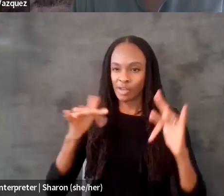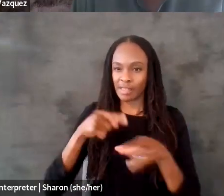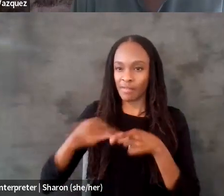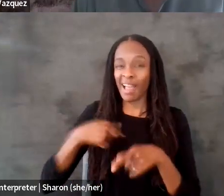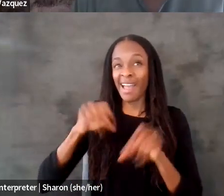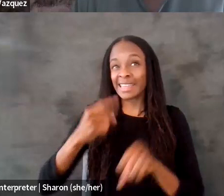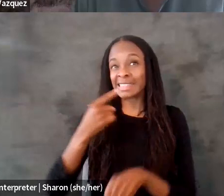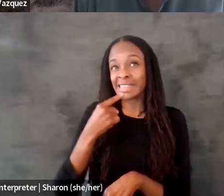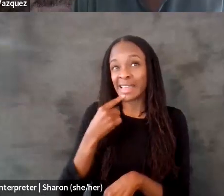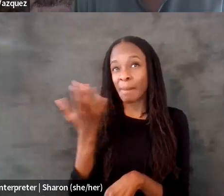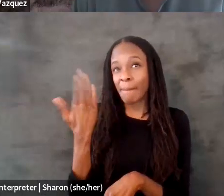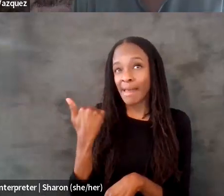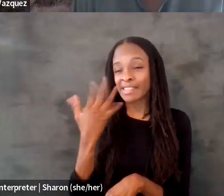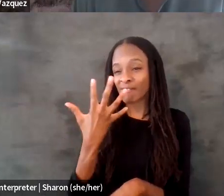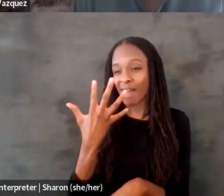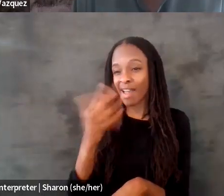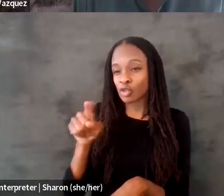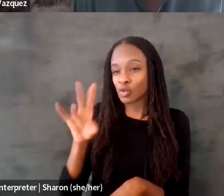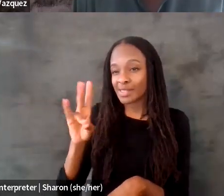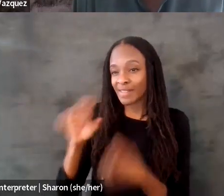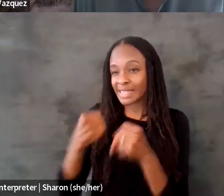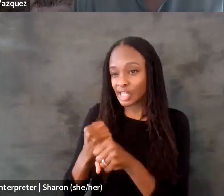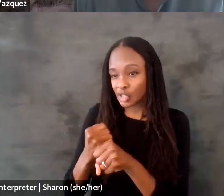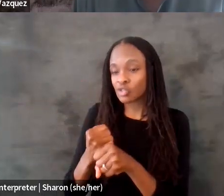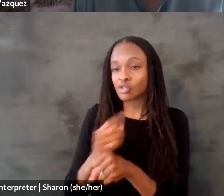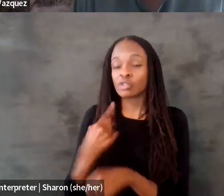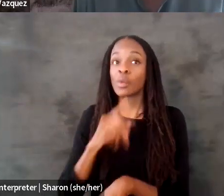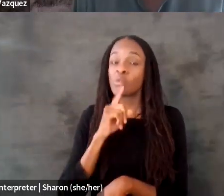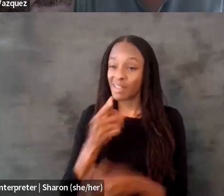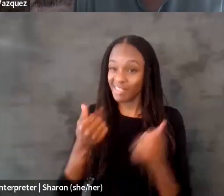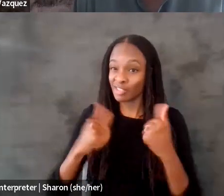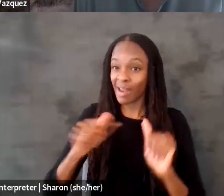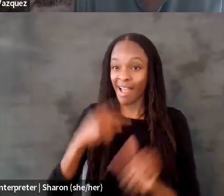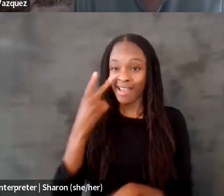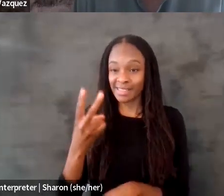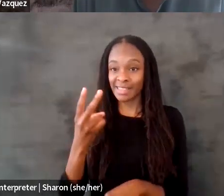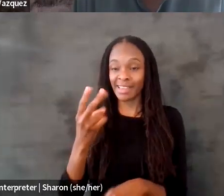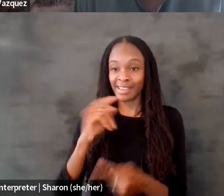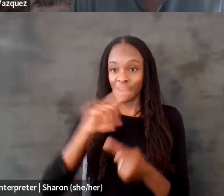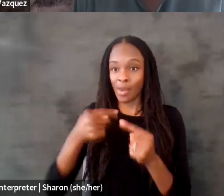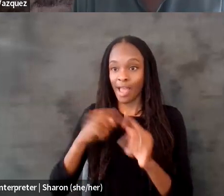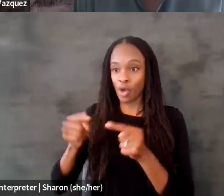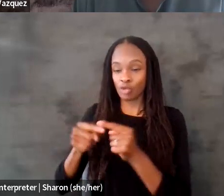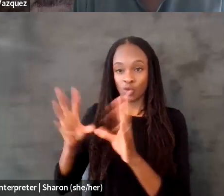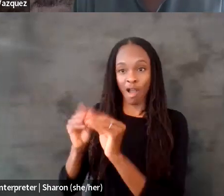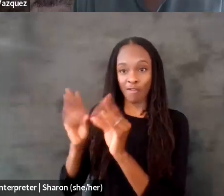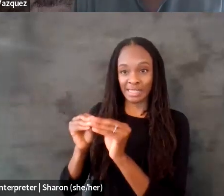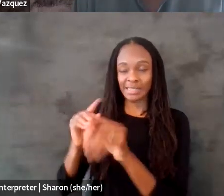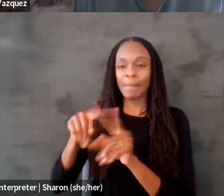in the last 5 to 7 years, I mean, we really have made efforts, and I see it when I go to conferences, but I do think that it